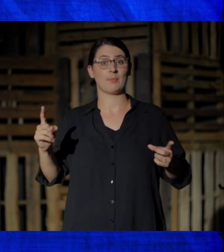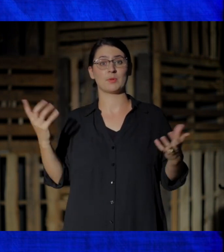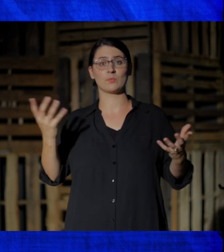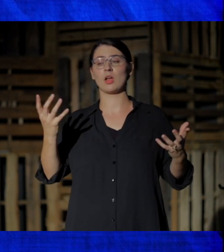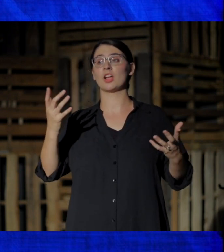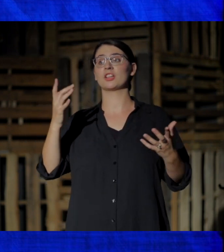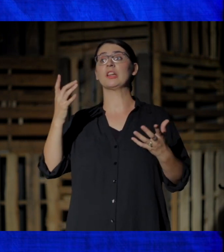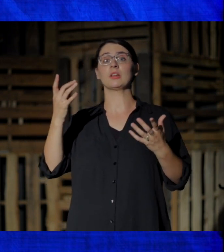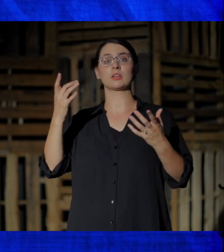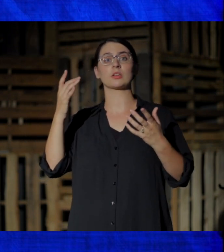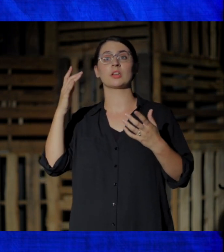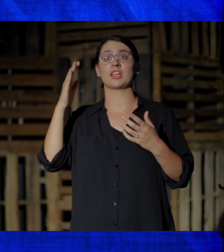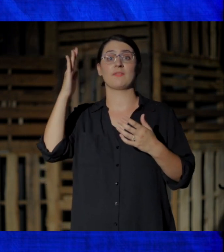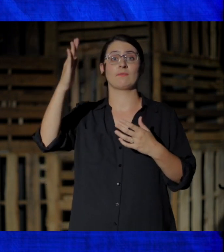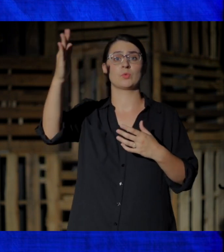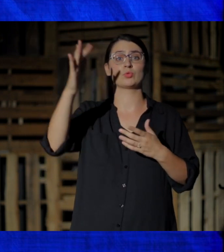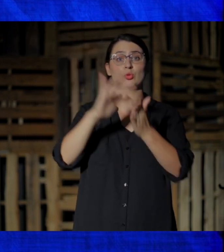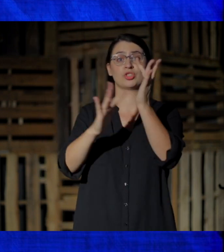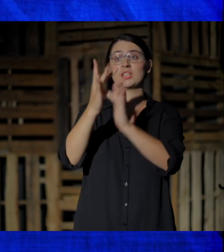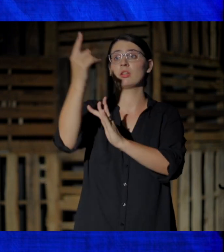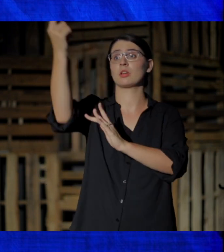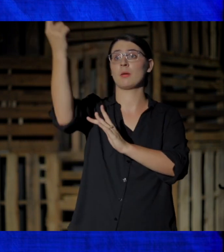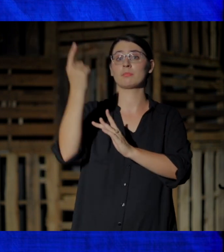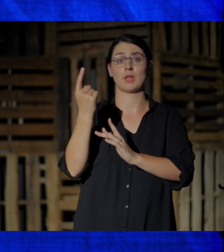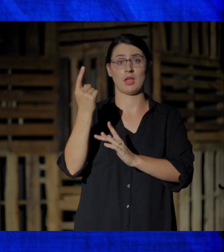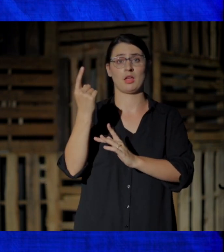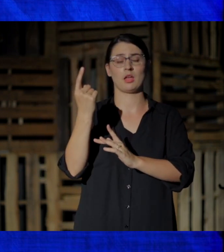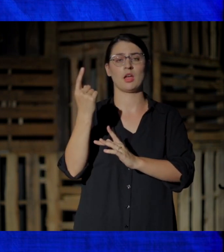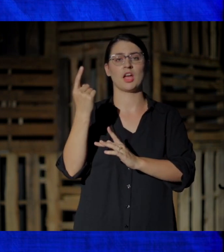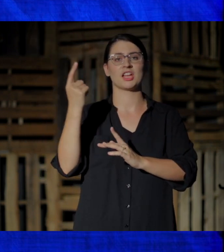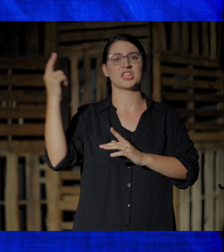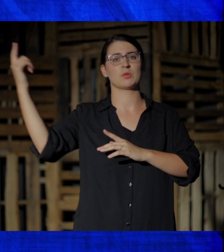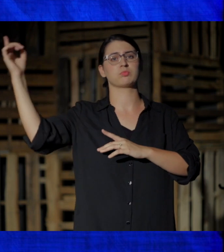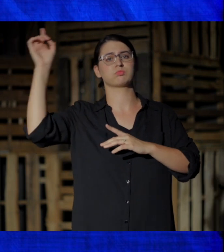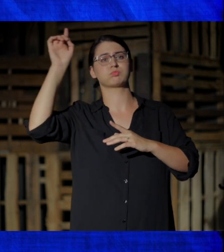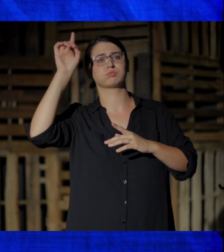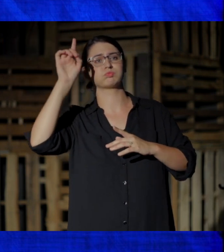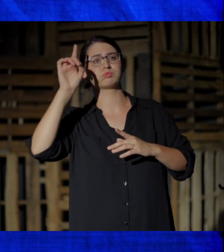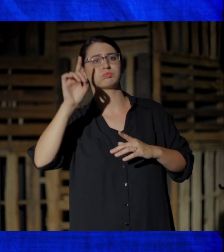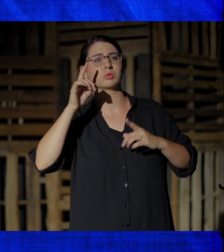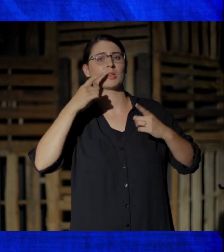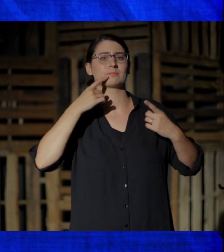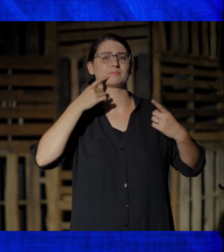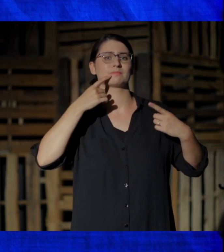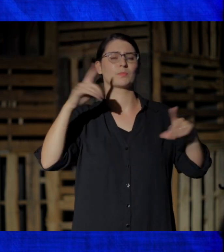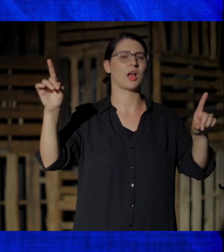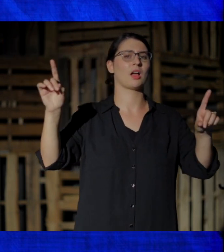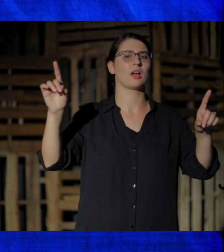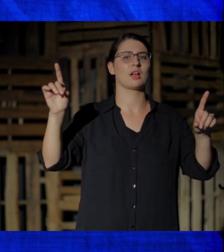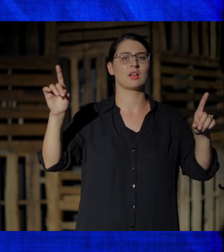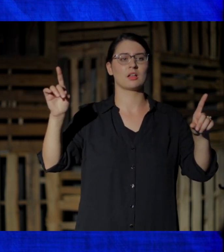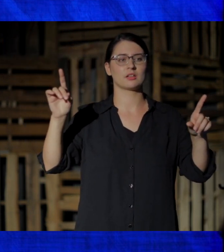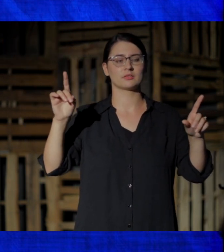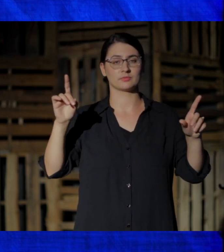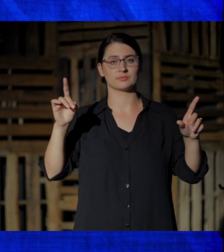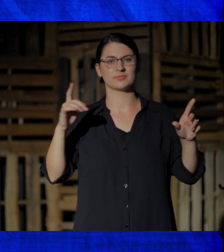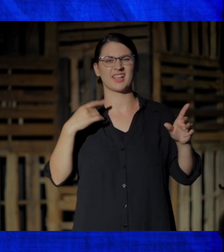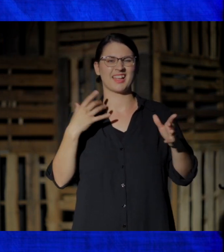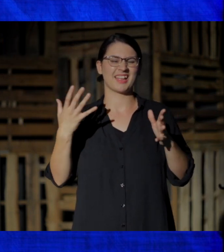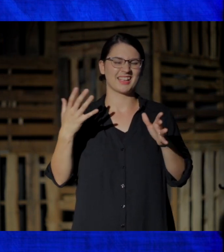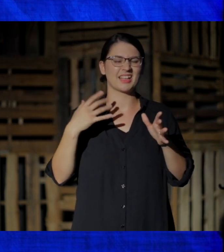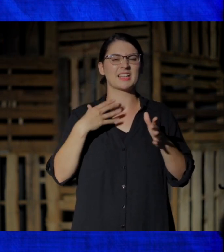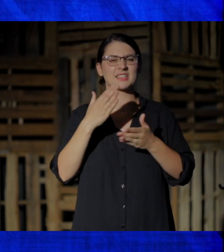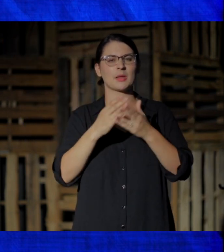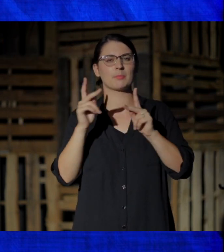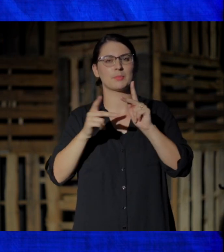some really cool, like, metaphoric language here. A lot of people get hung up on the specifics and miss the point. This is